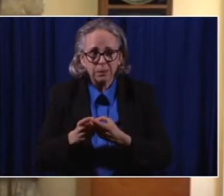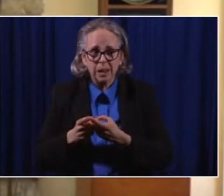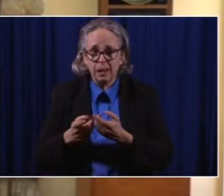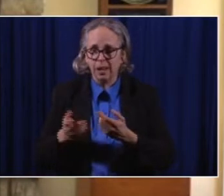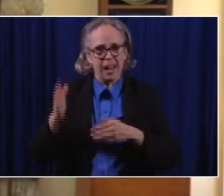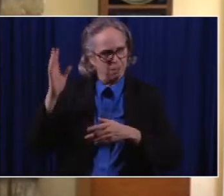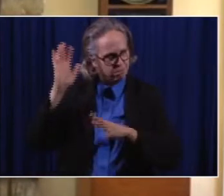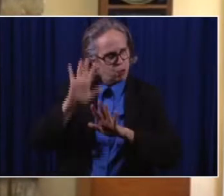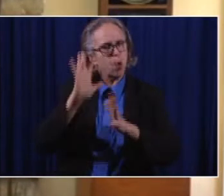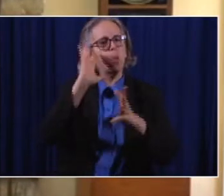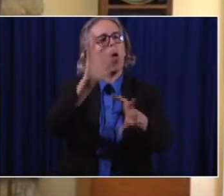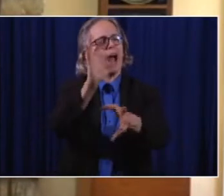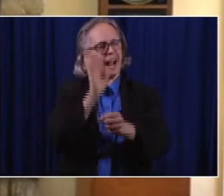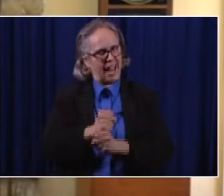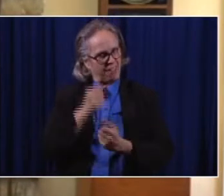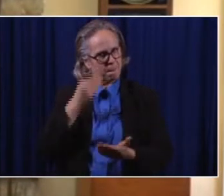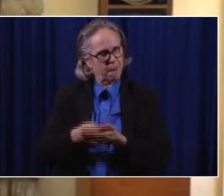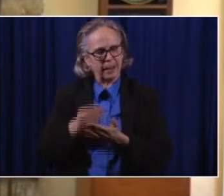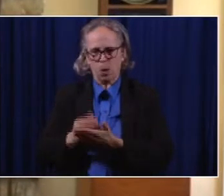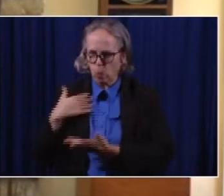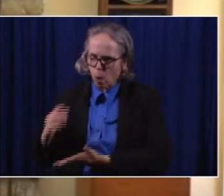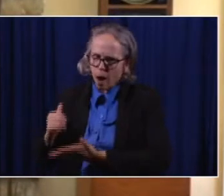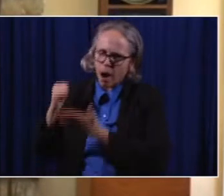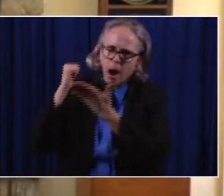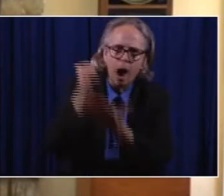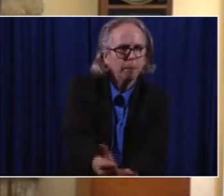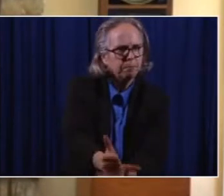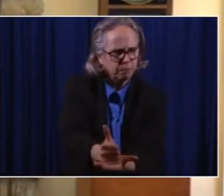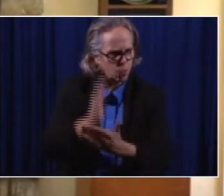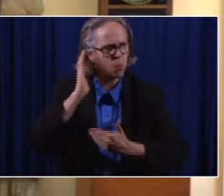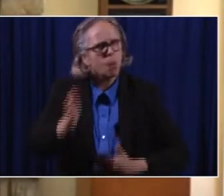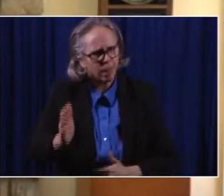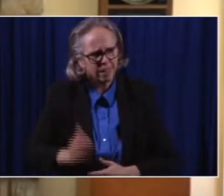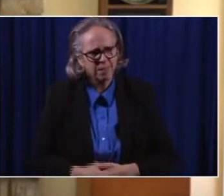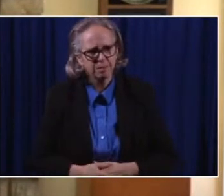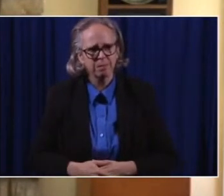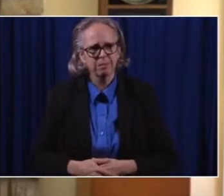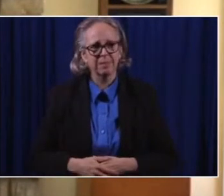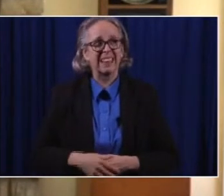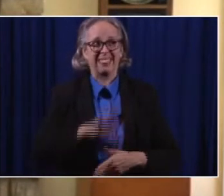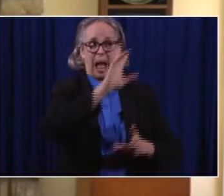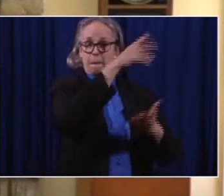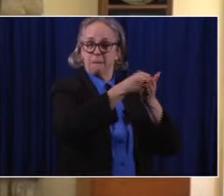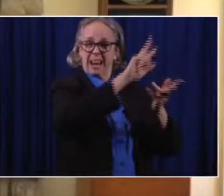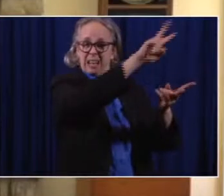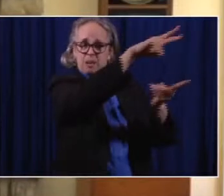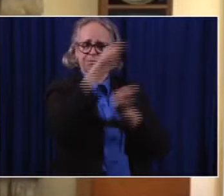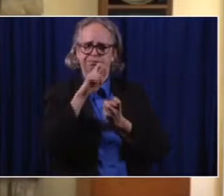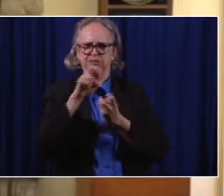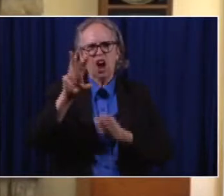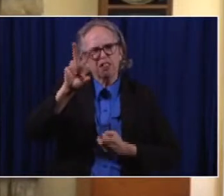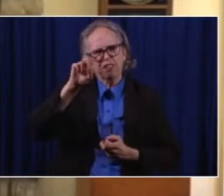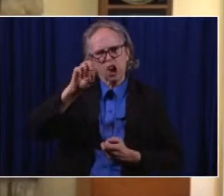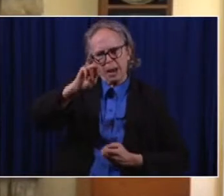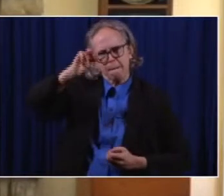state legislature, and I thank them, we're setting aside $30 million to assist Ohio's 113 local health